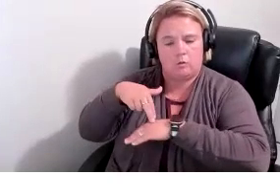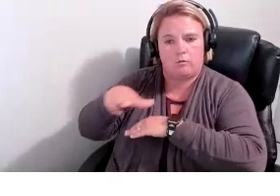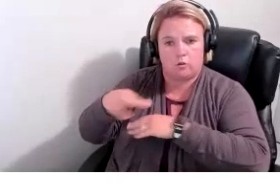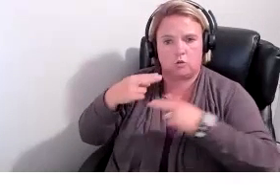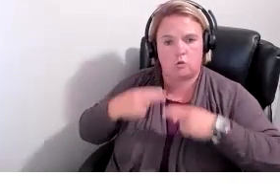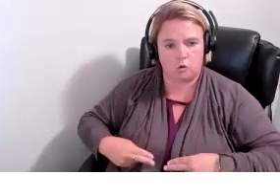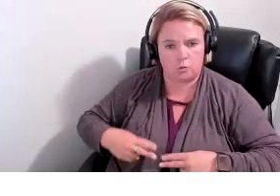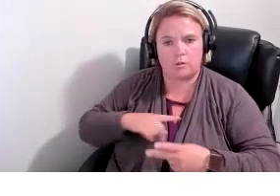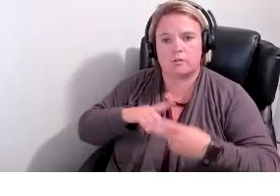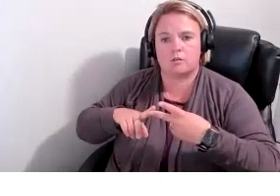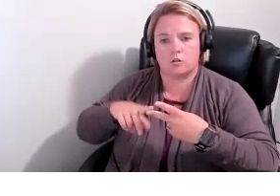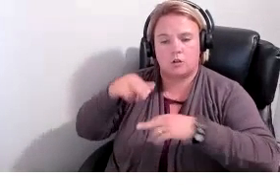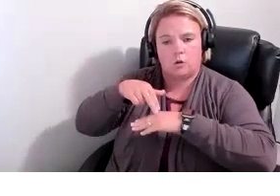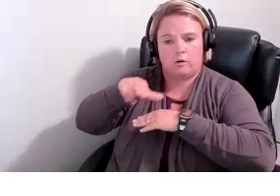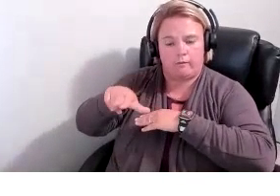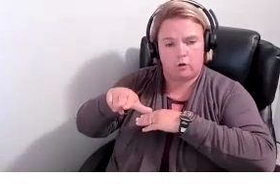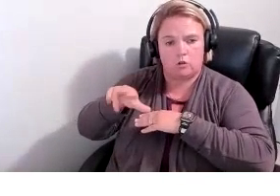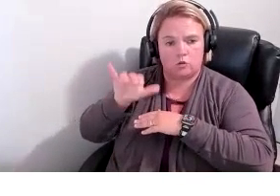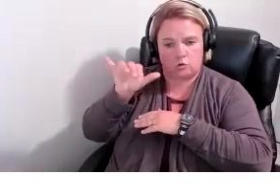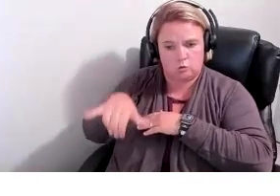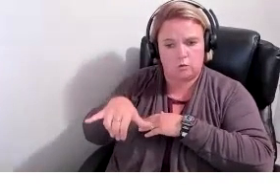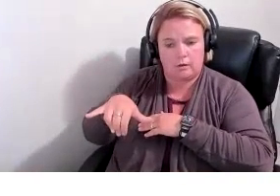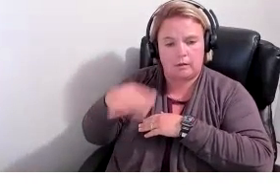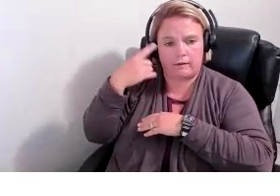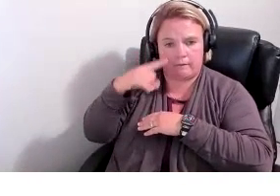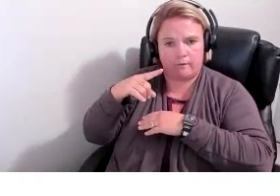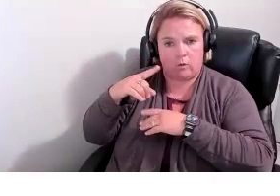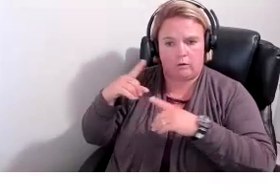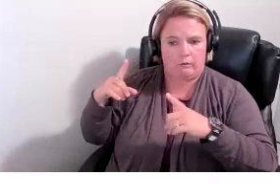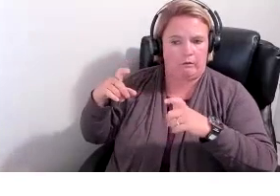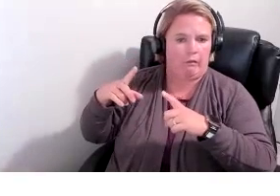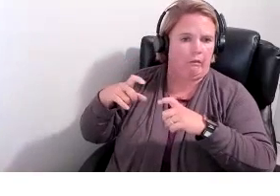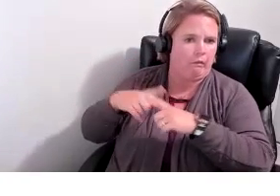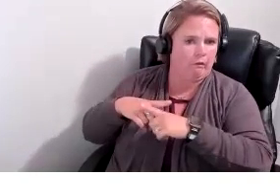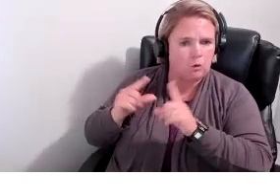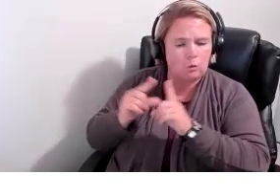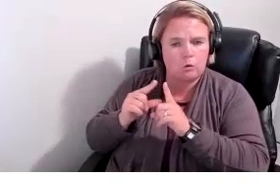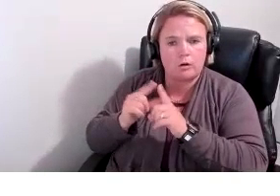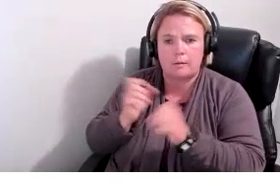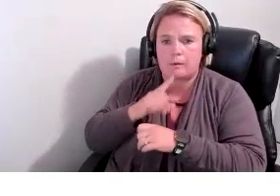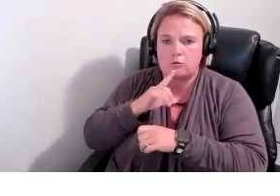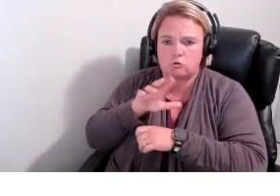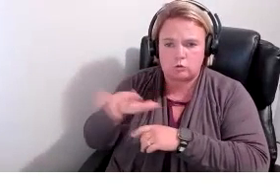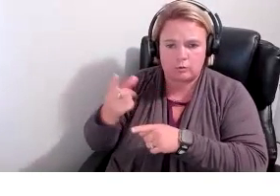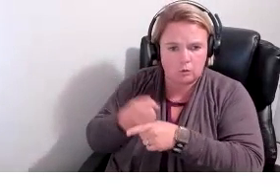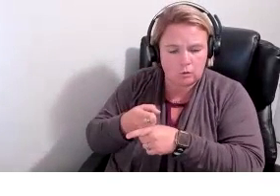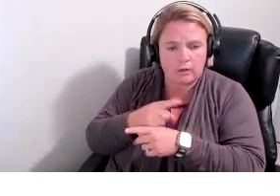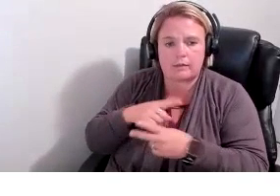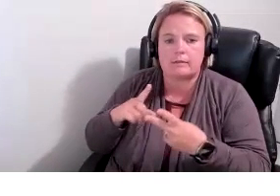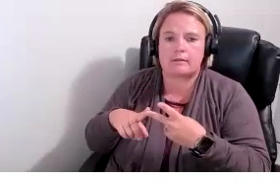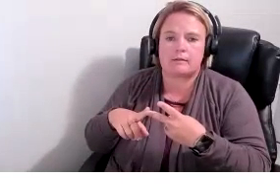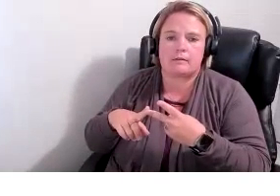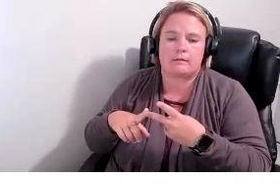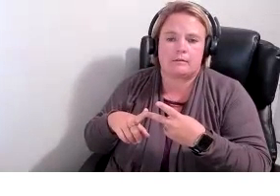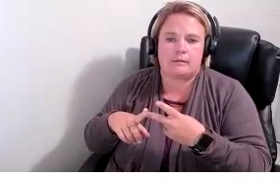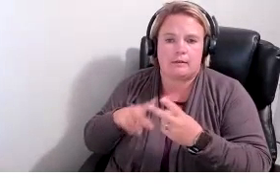human will refer to that glossary for complex words to make sure they're spelled right and that